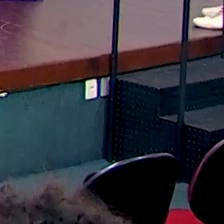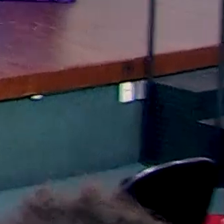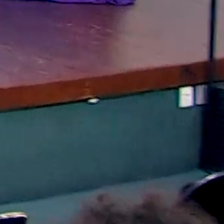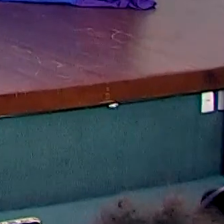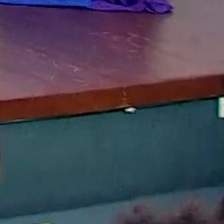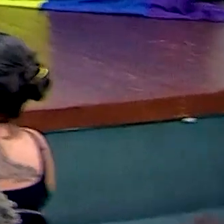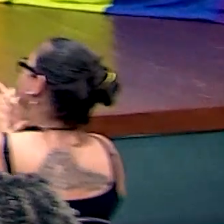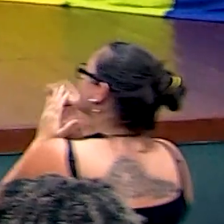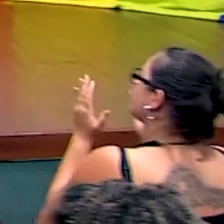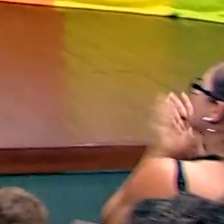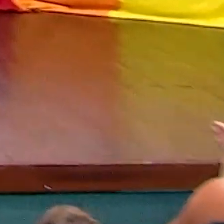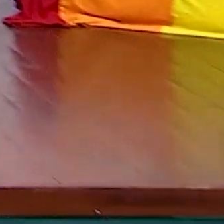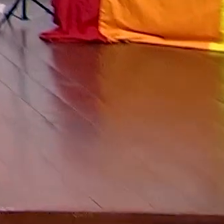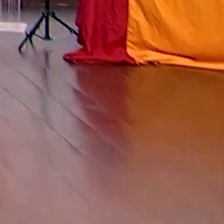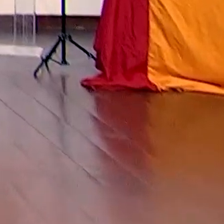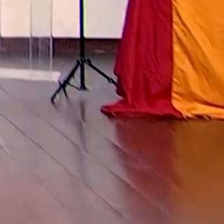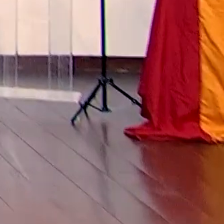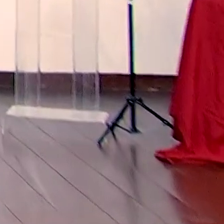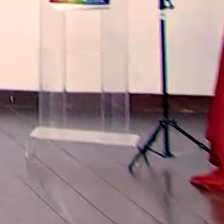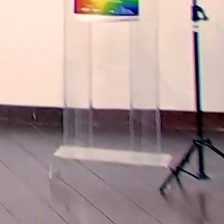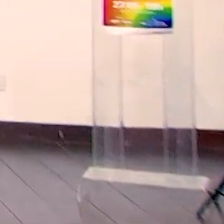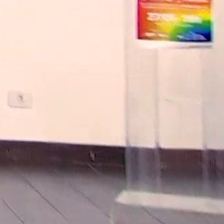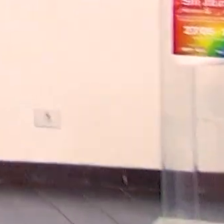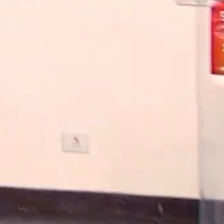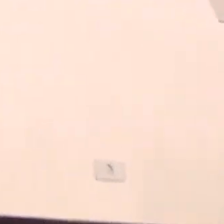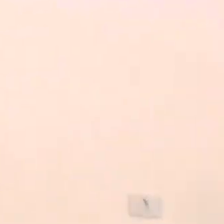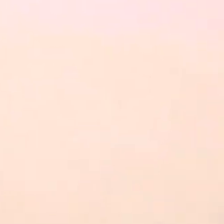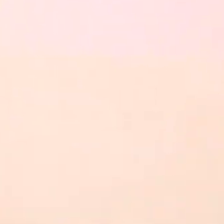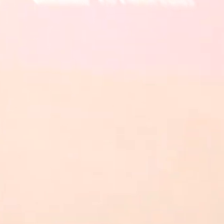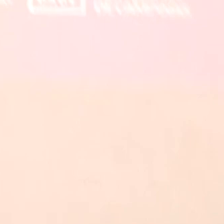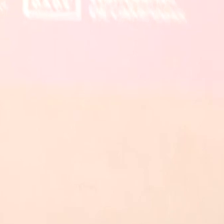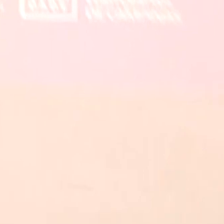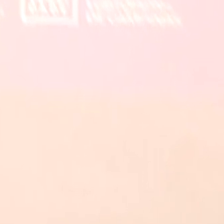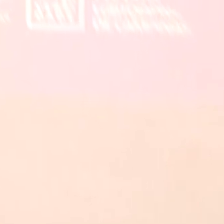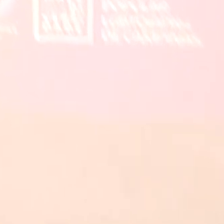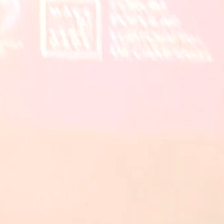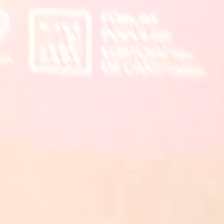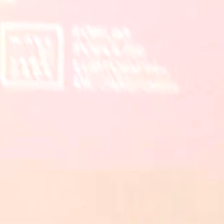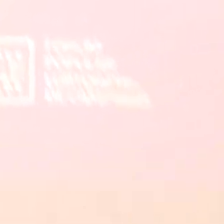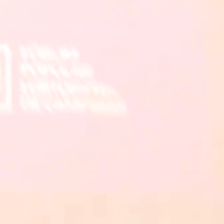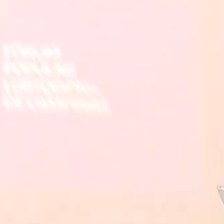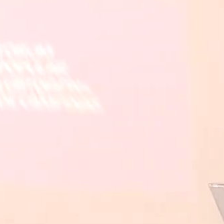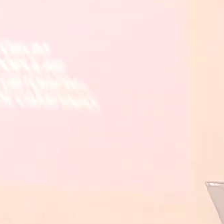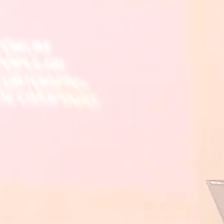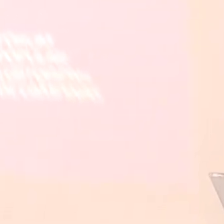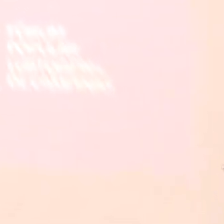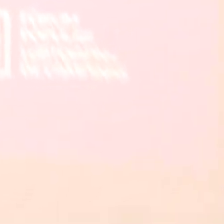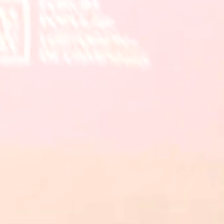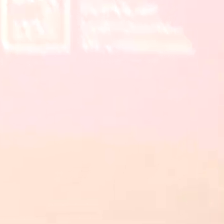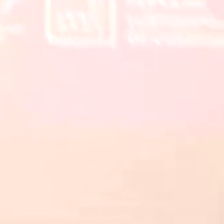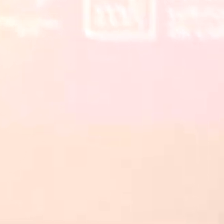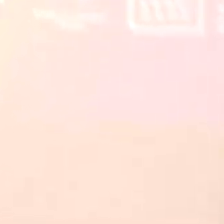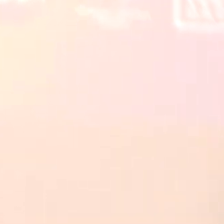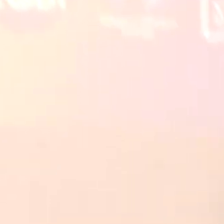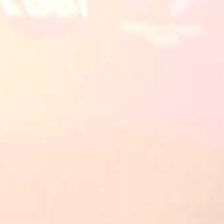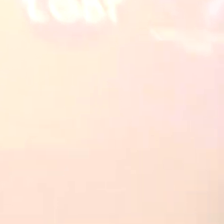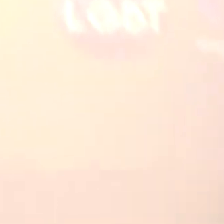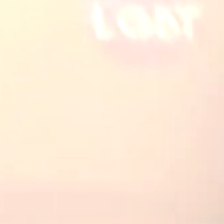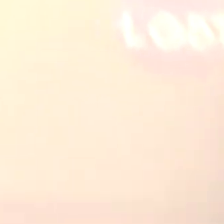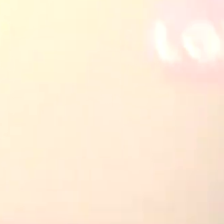dance? Baby, with somebody who